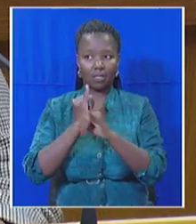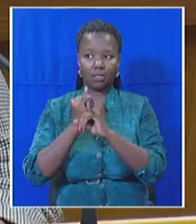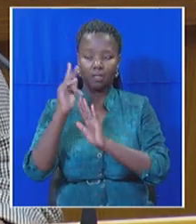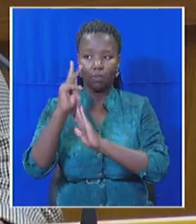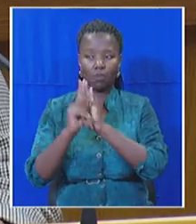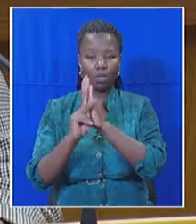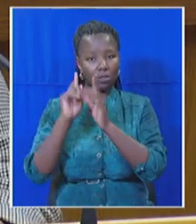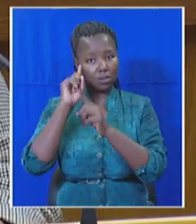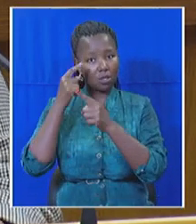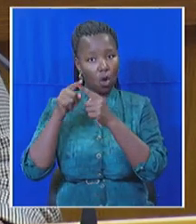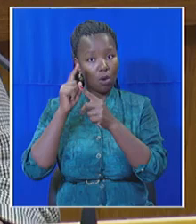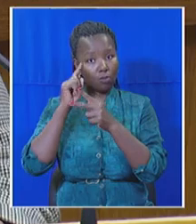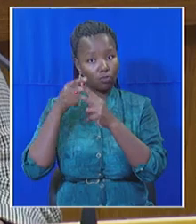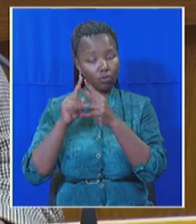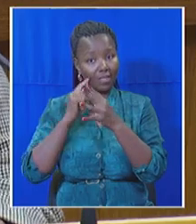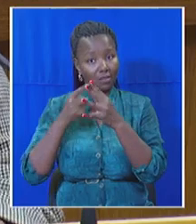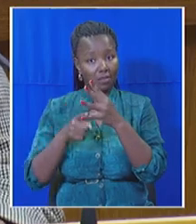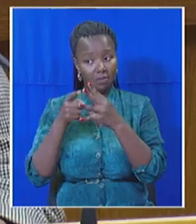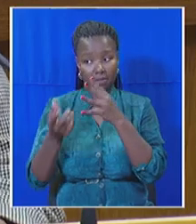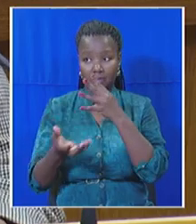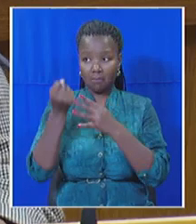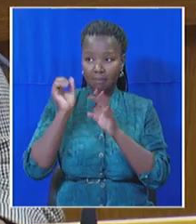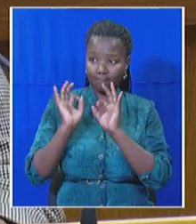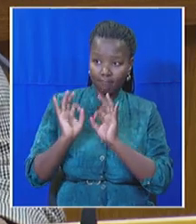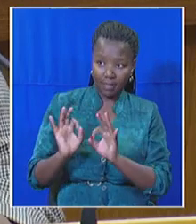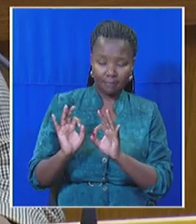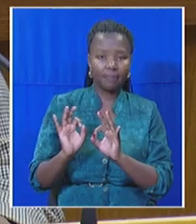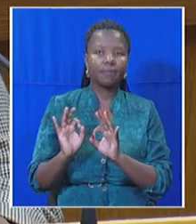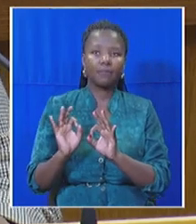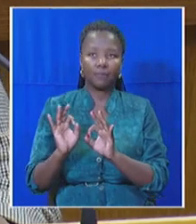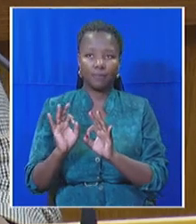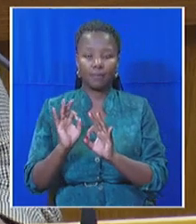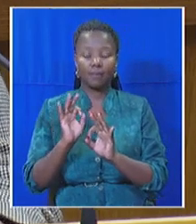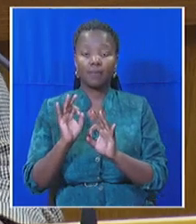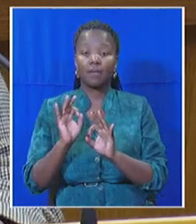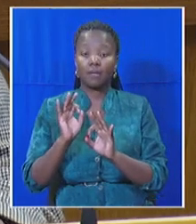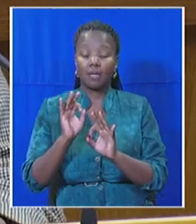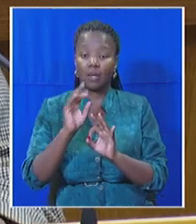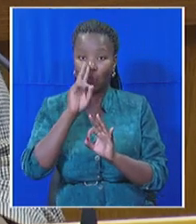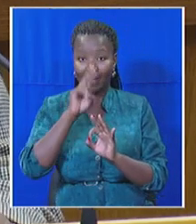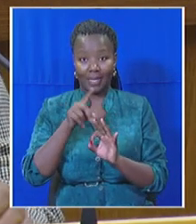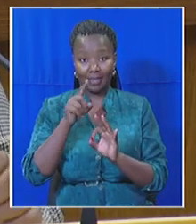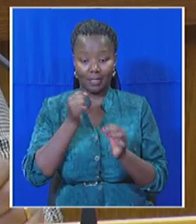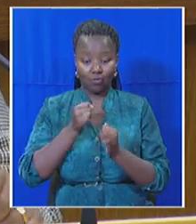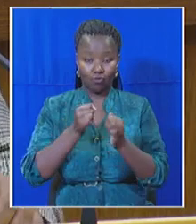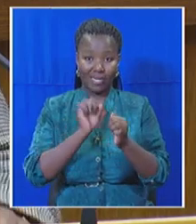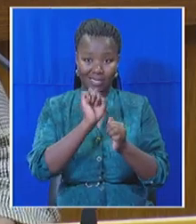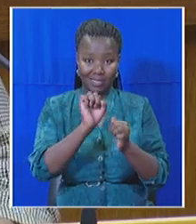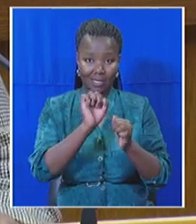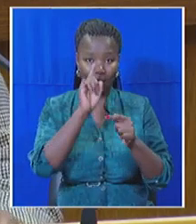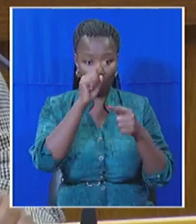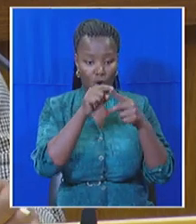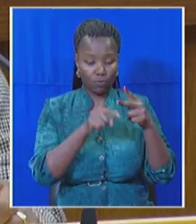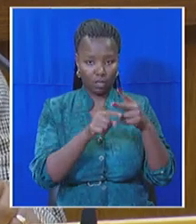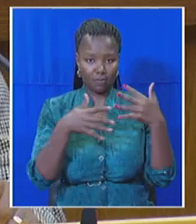it is essential departmental strategic objectives are fully implemented and aligned with the priorities